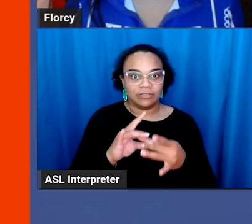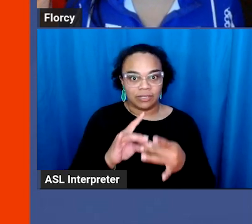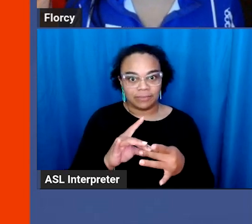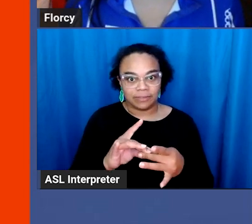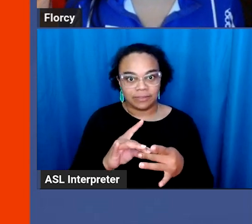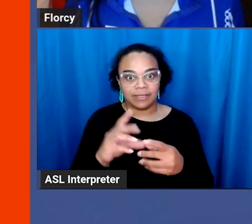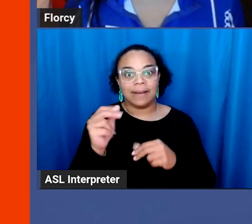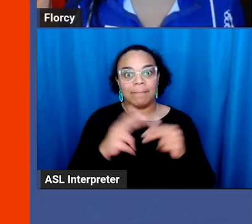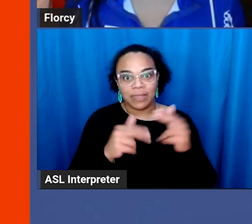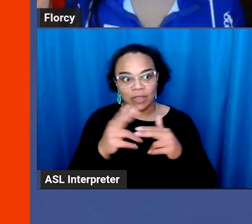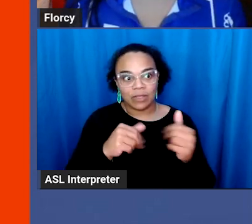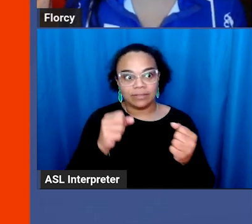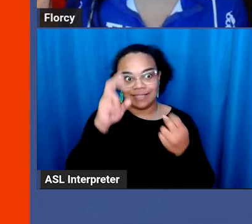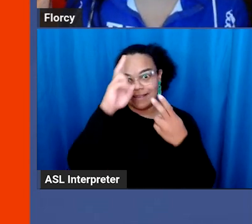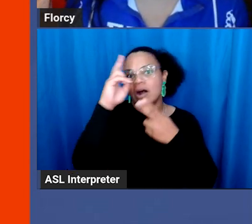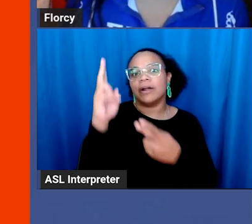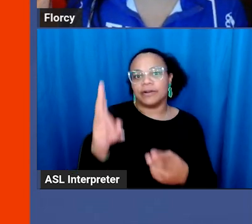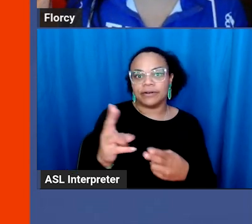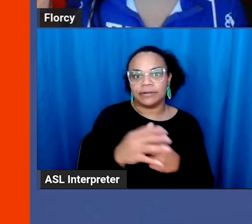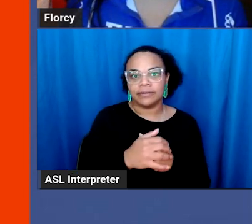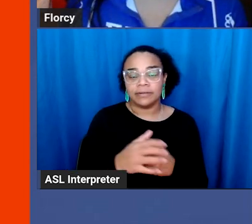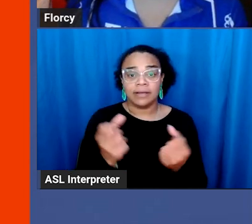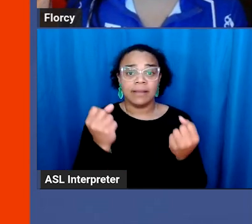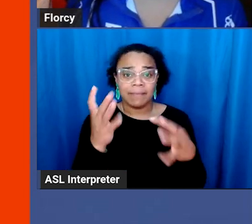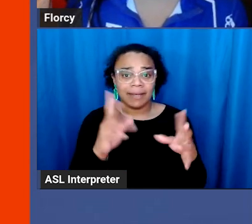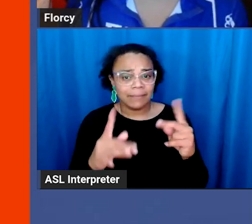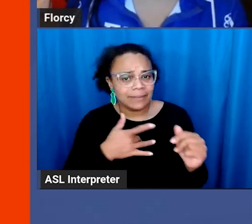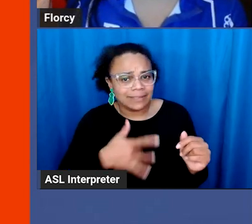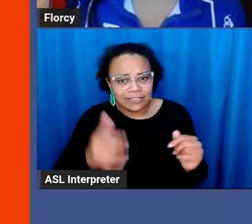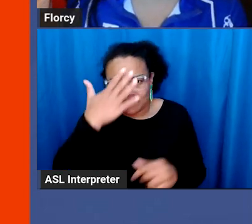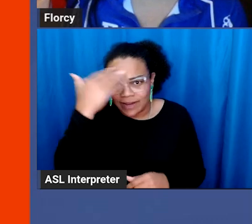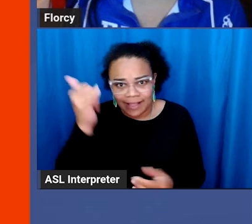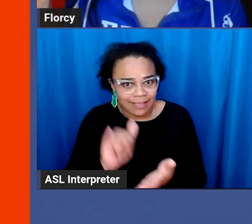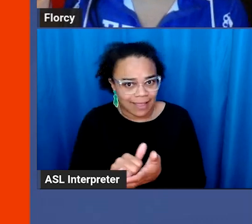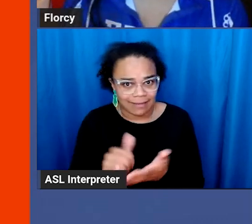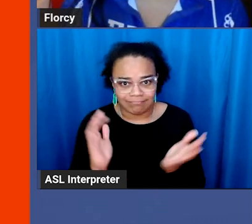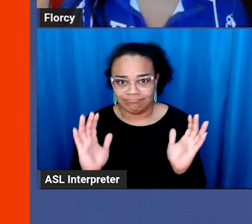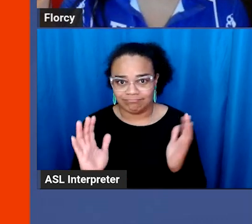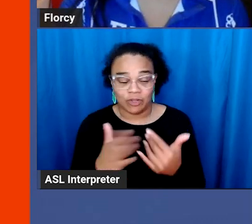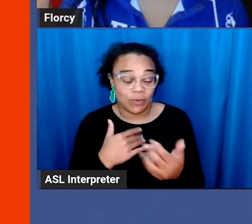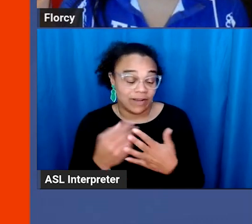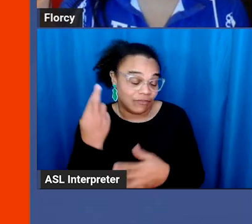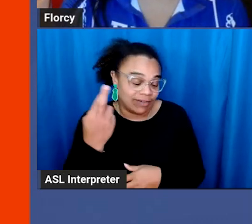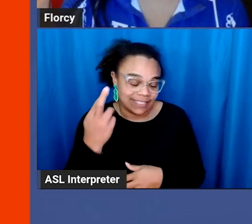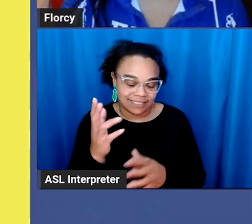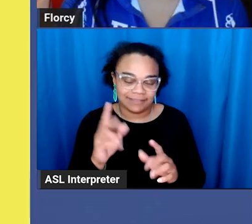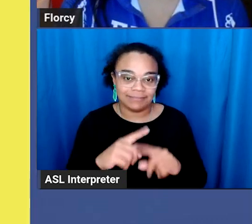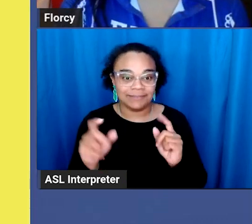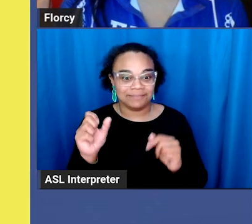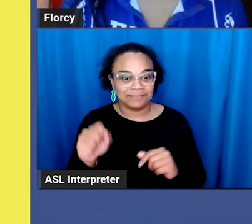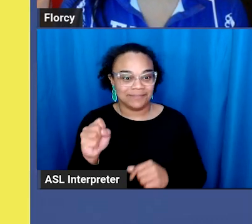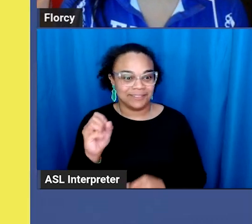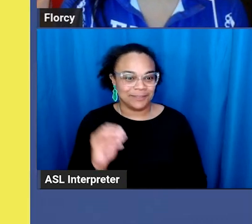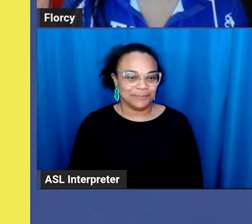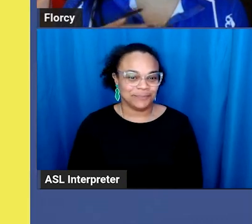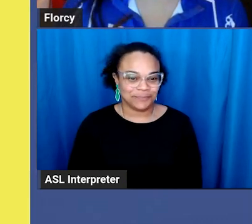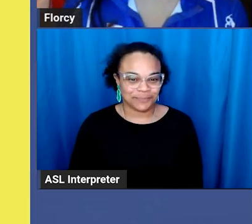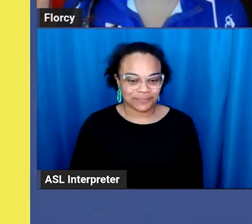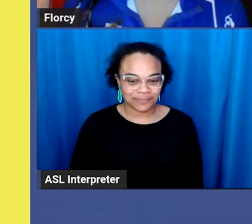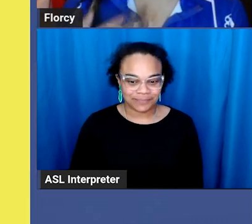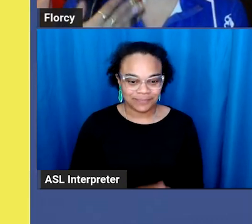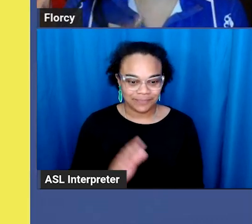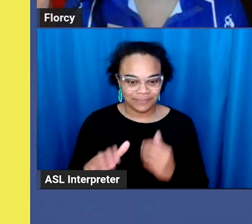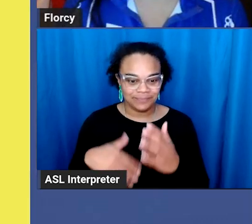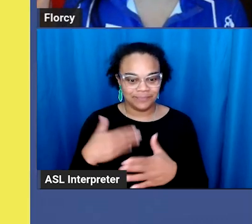build that honoring. And a lot of people tend to forget that for whatever reasons. But yeah, so